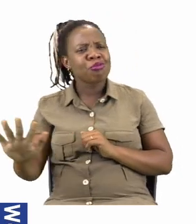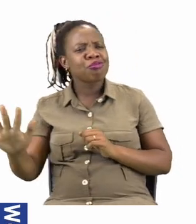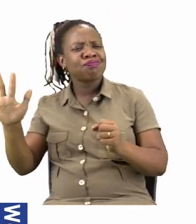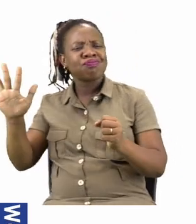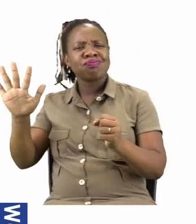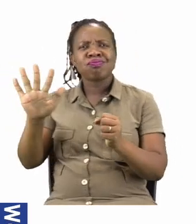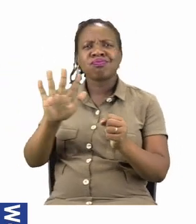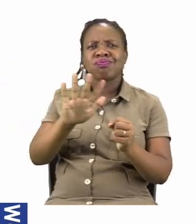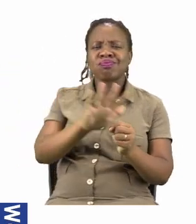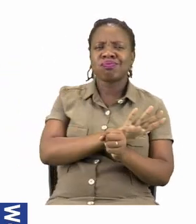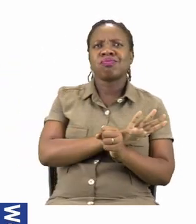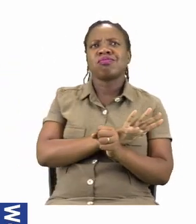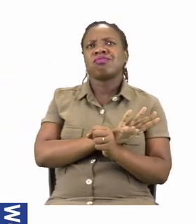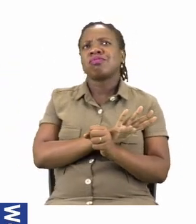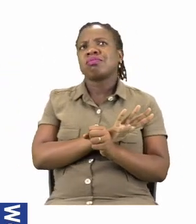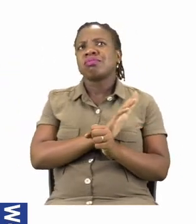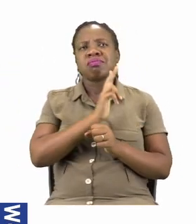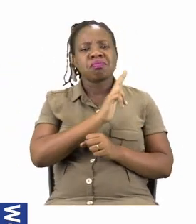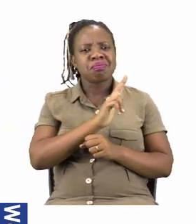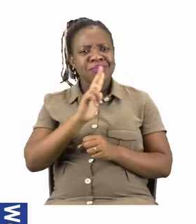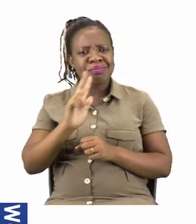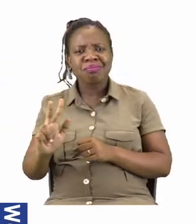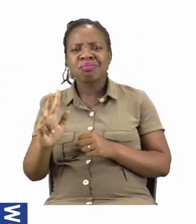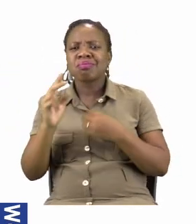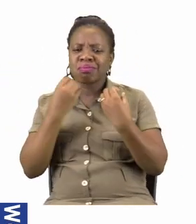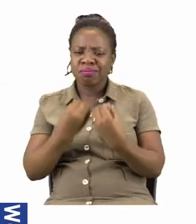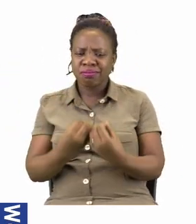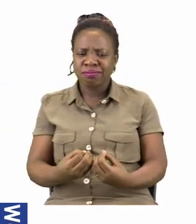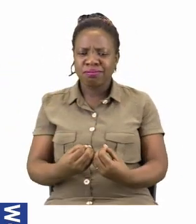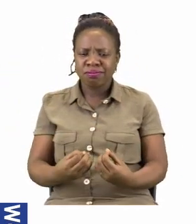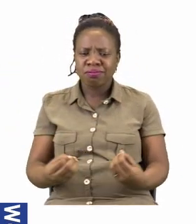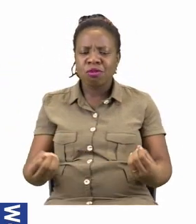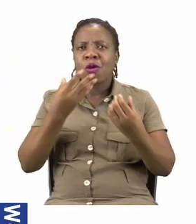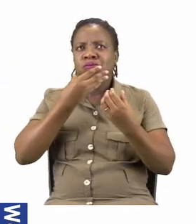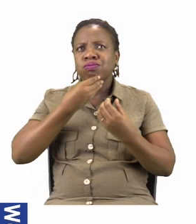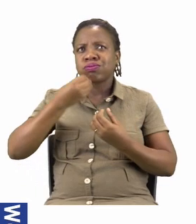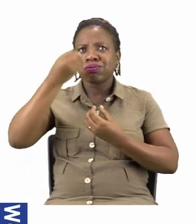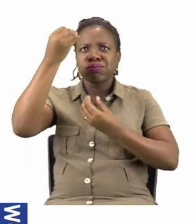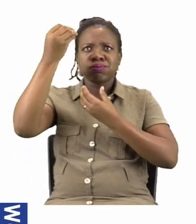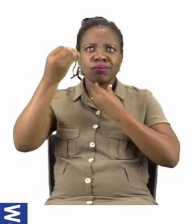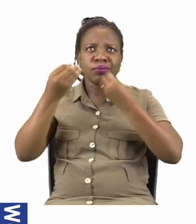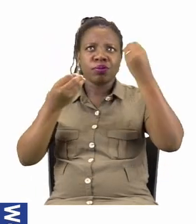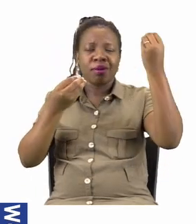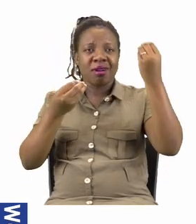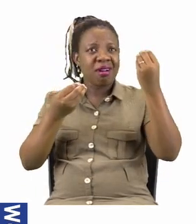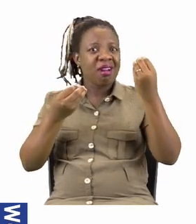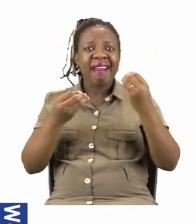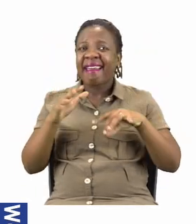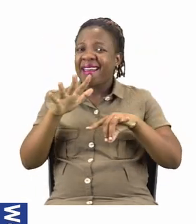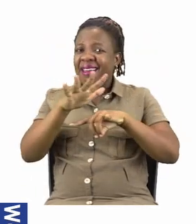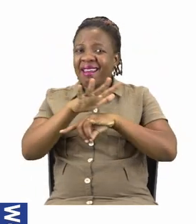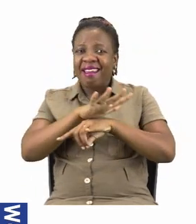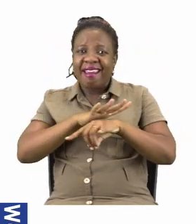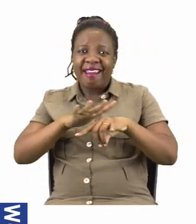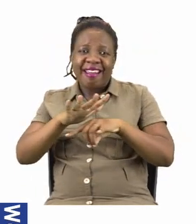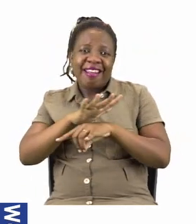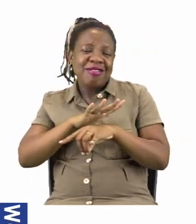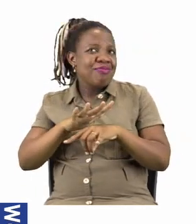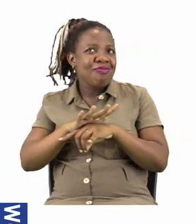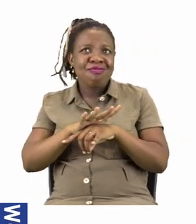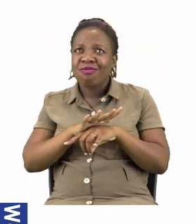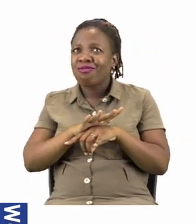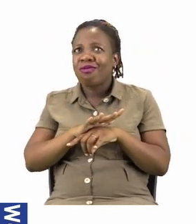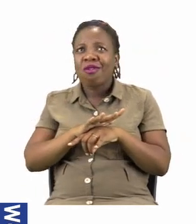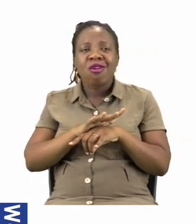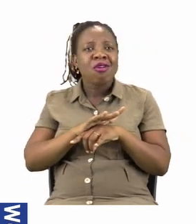many kids and adults, but they do not allow pets. We really like